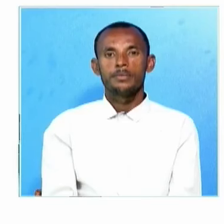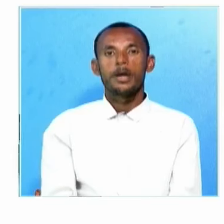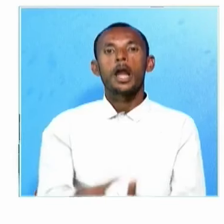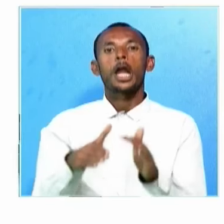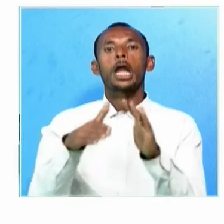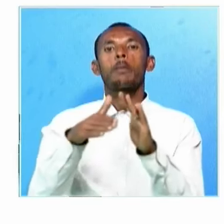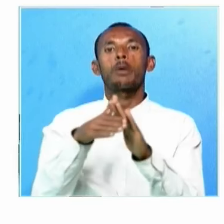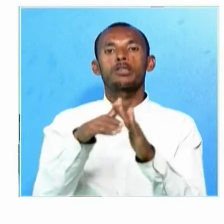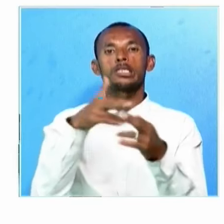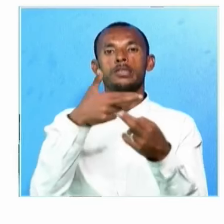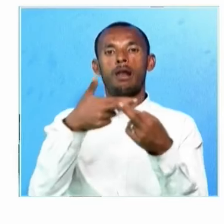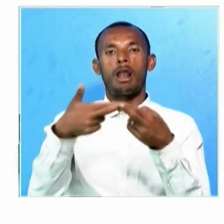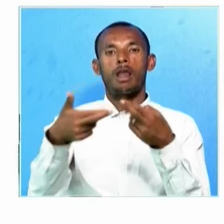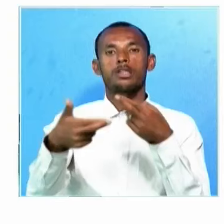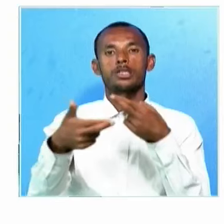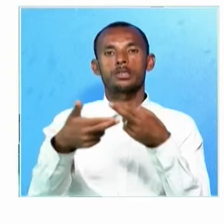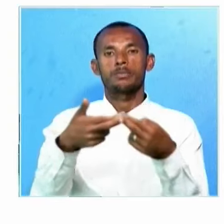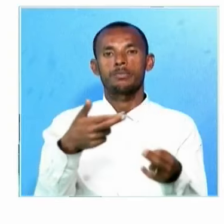the relationship